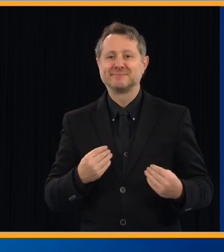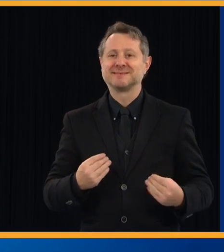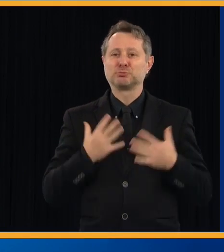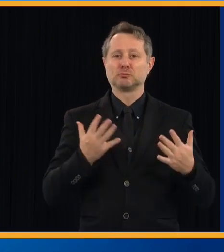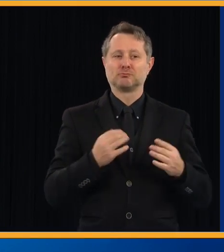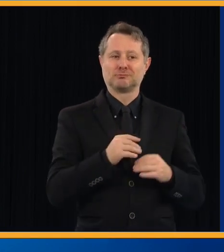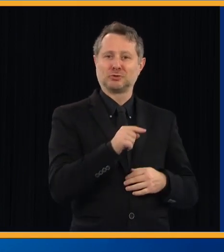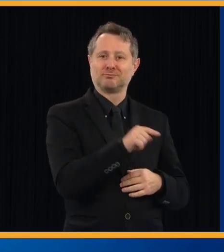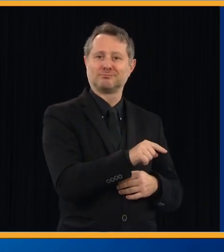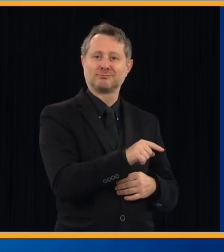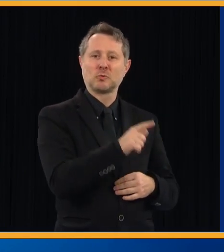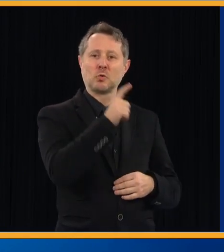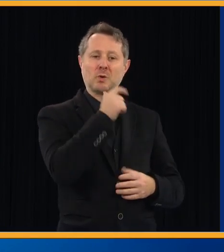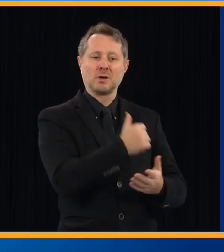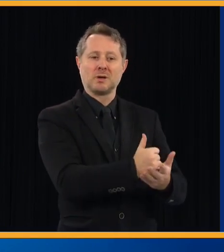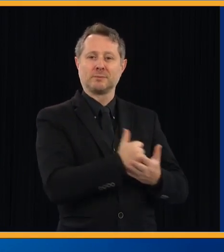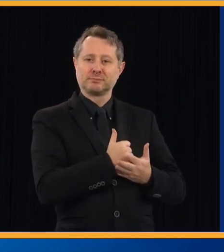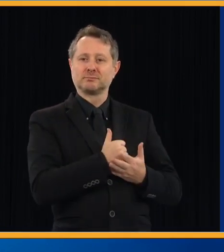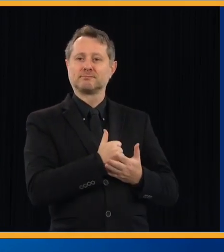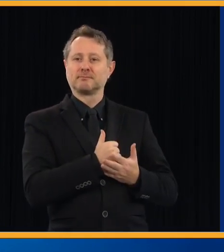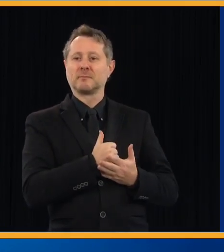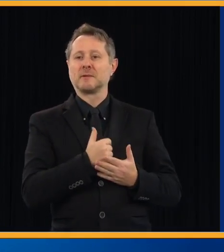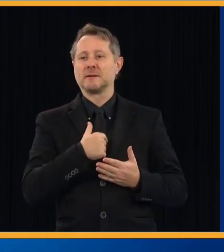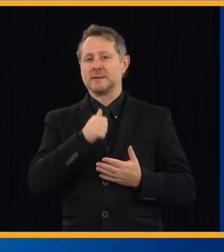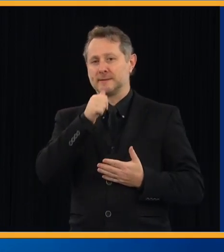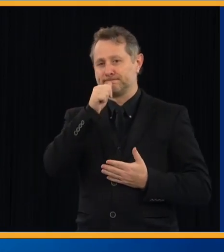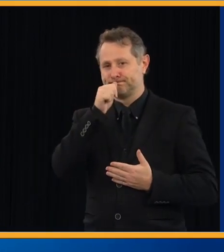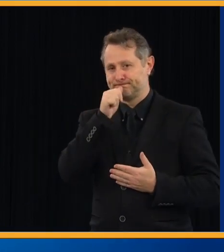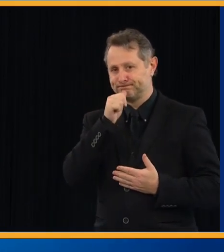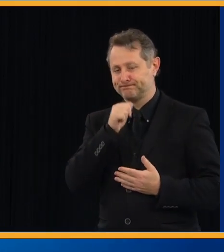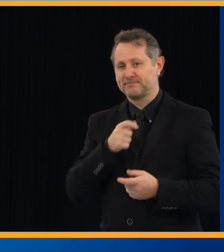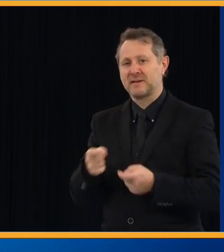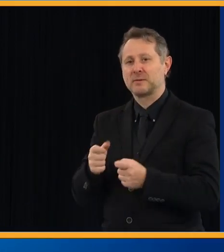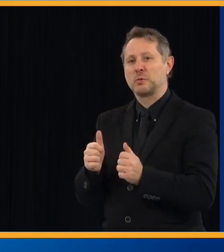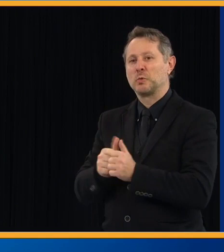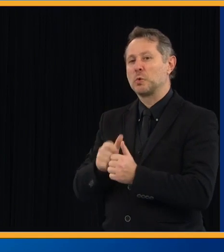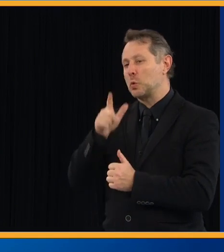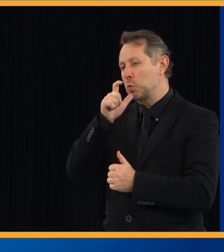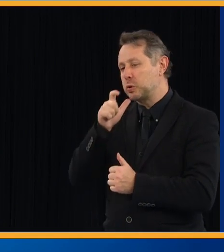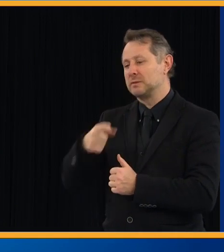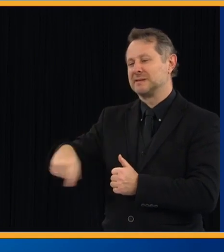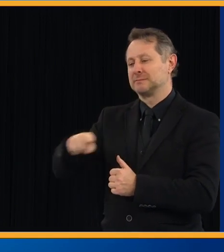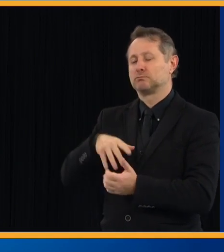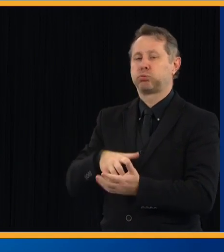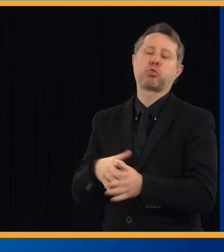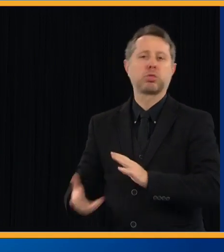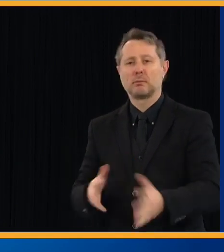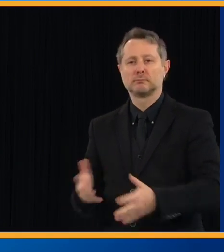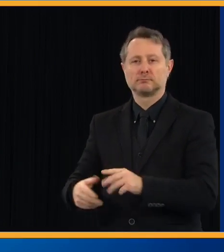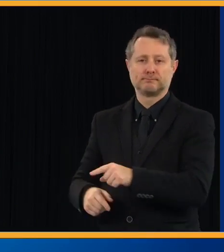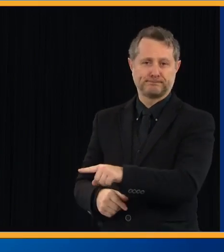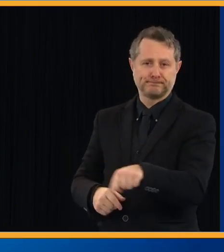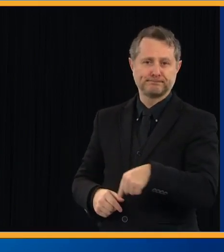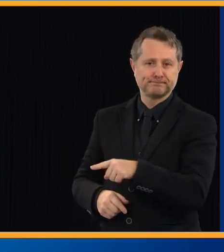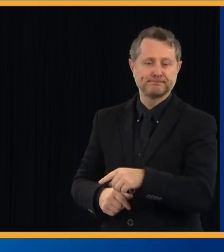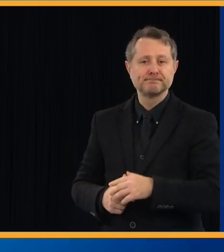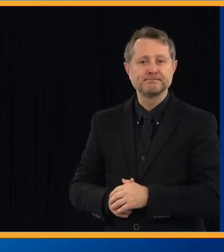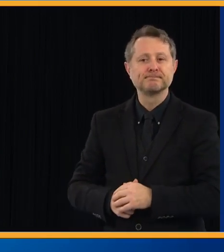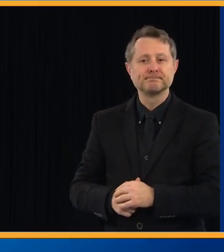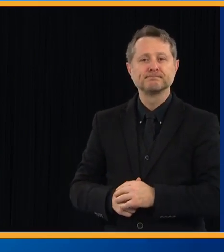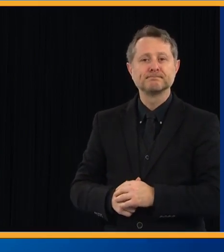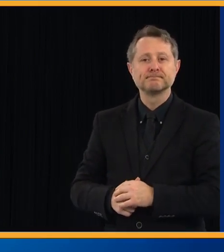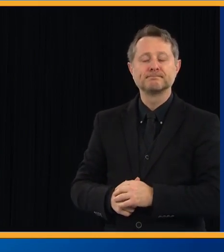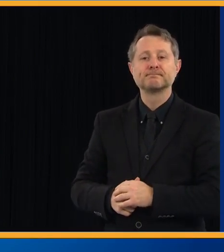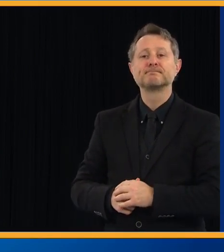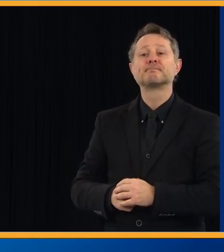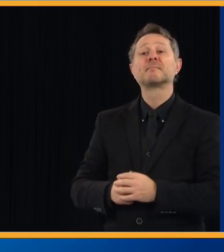can tolerate the heartbreak of the weakness. Here's a letter